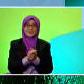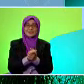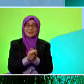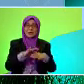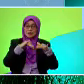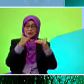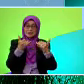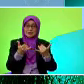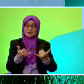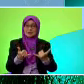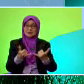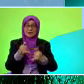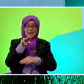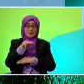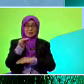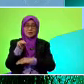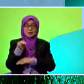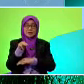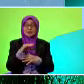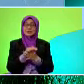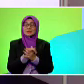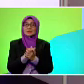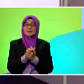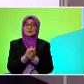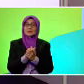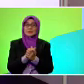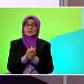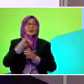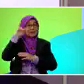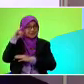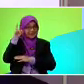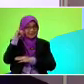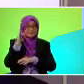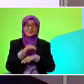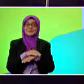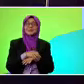the pupils online? What can you say about it? Oh, okay, Jay.